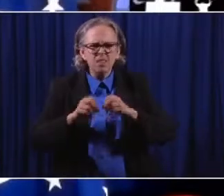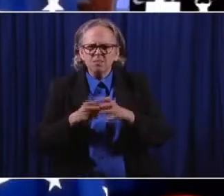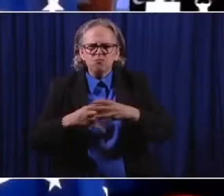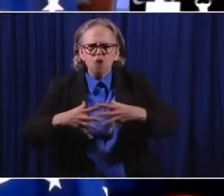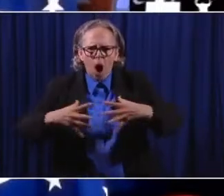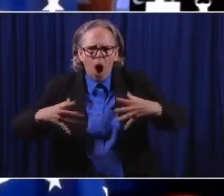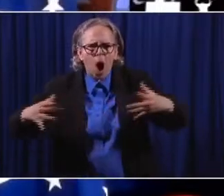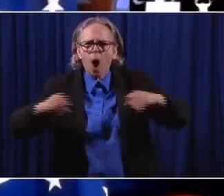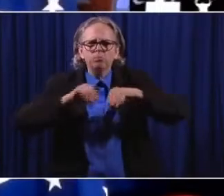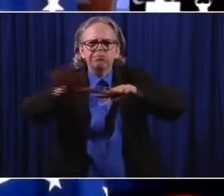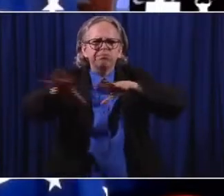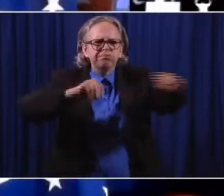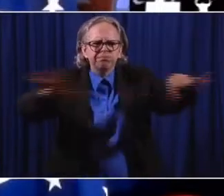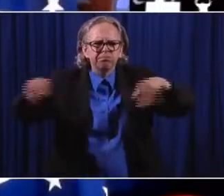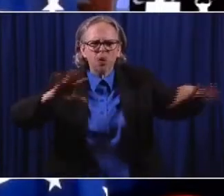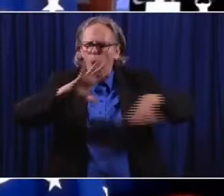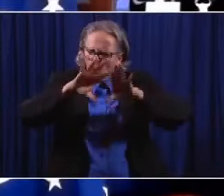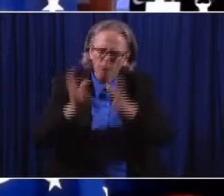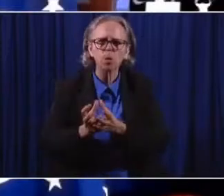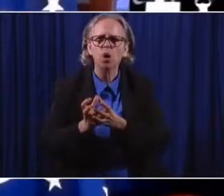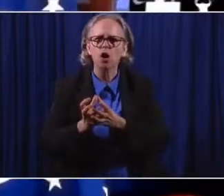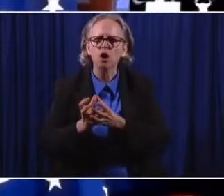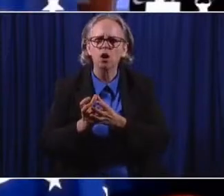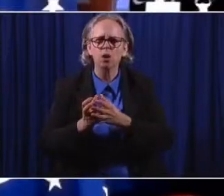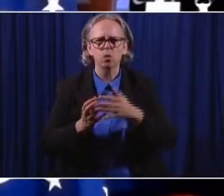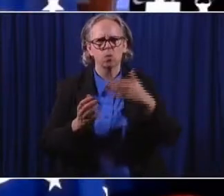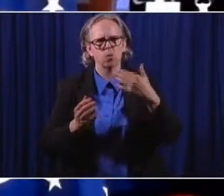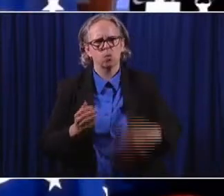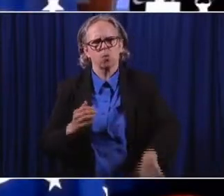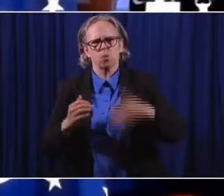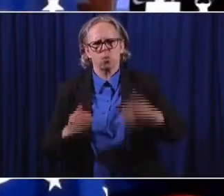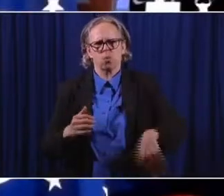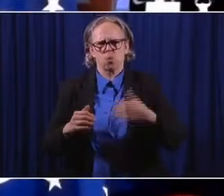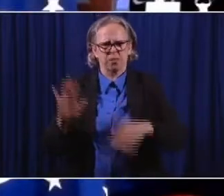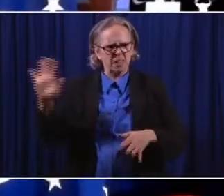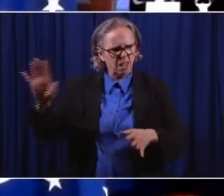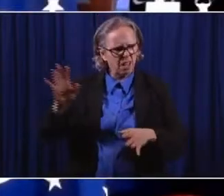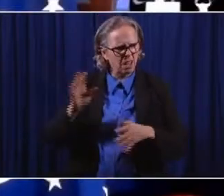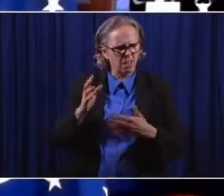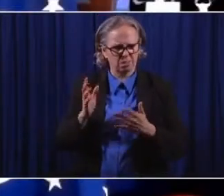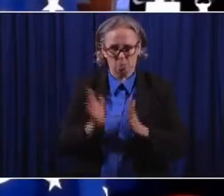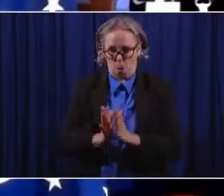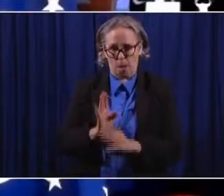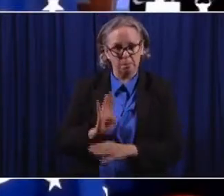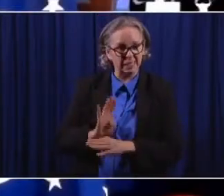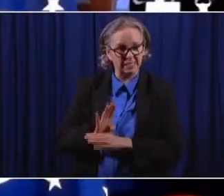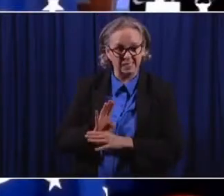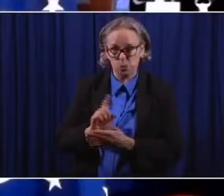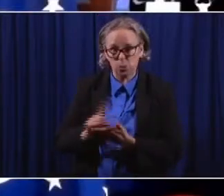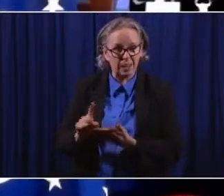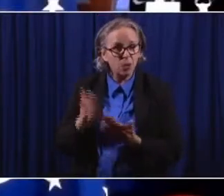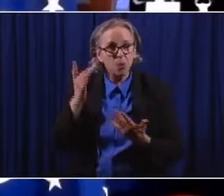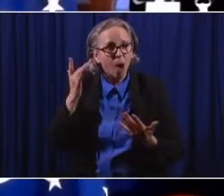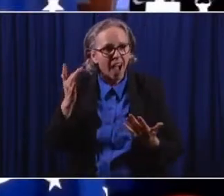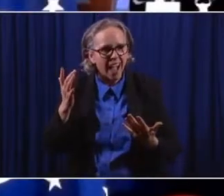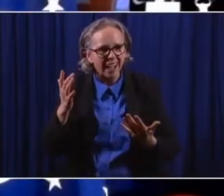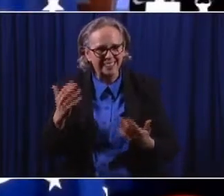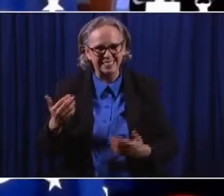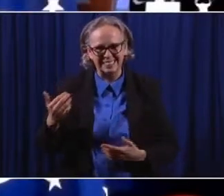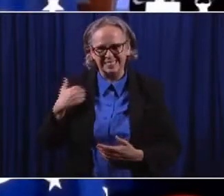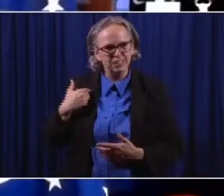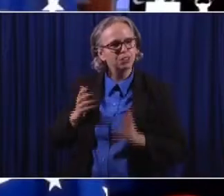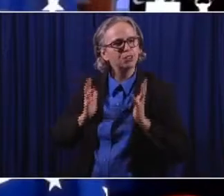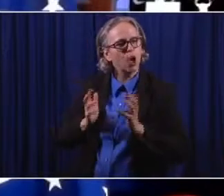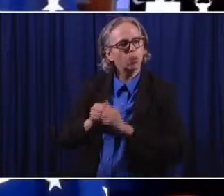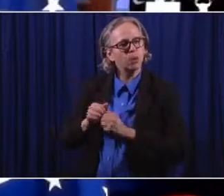business. And I mentioned Small Business Week because I was on the phone today earlier with Roger Geiger from